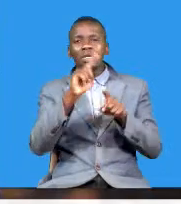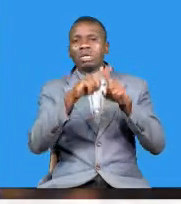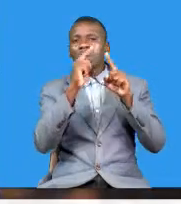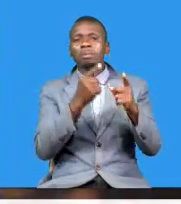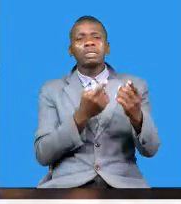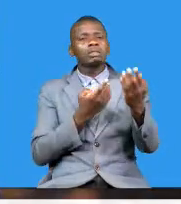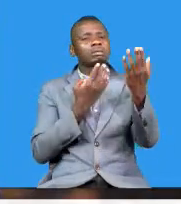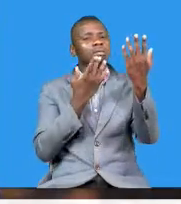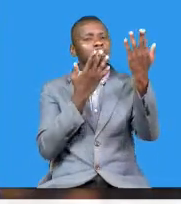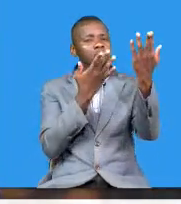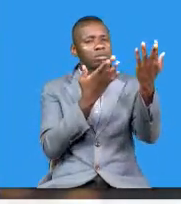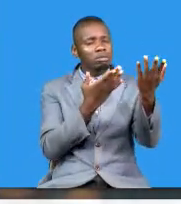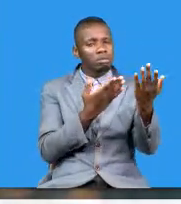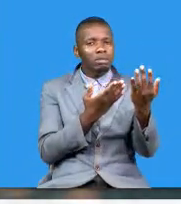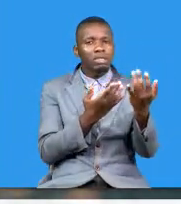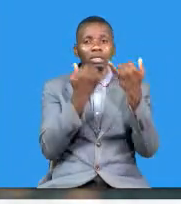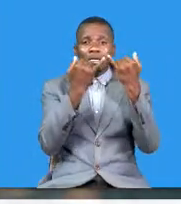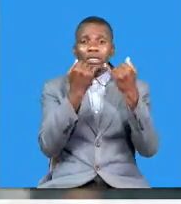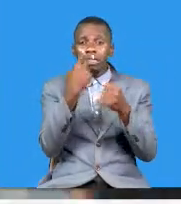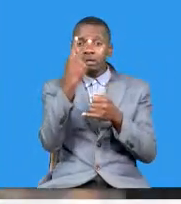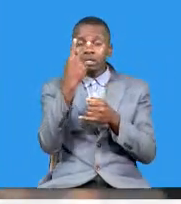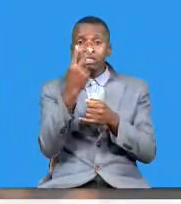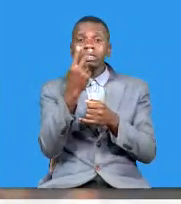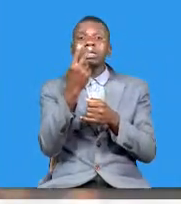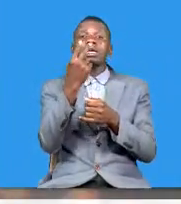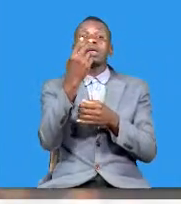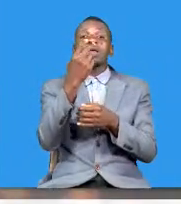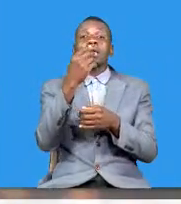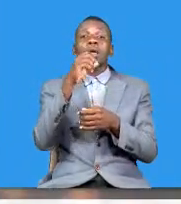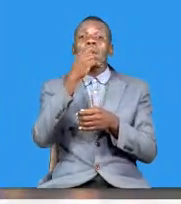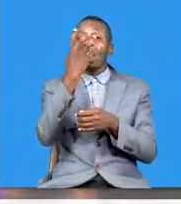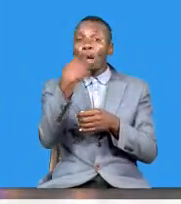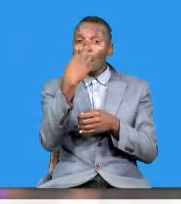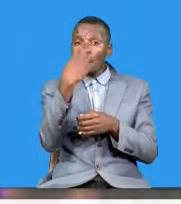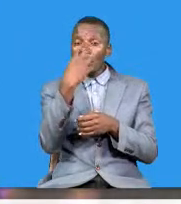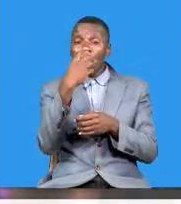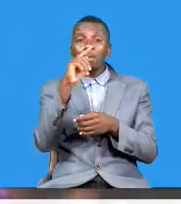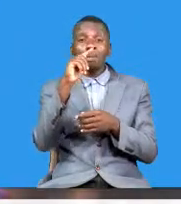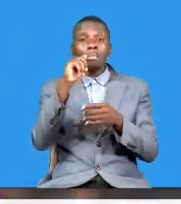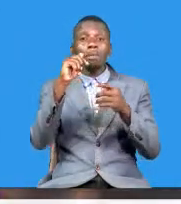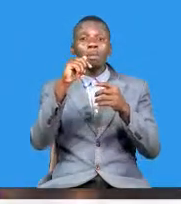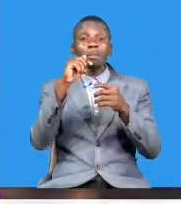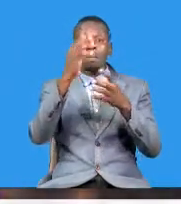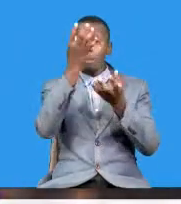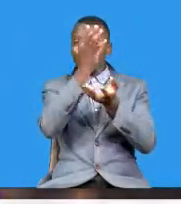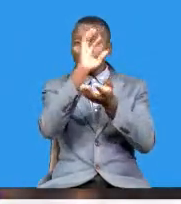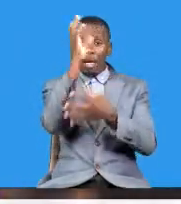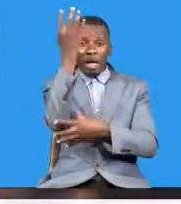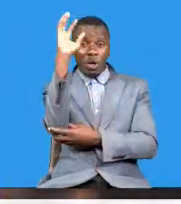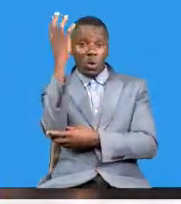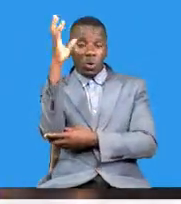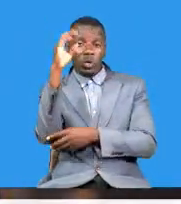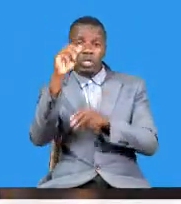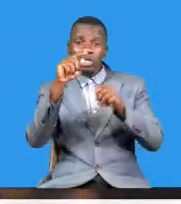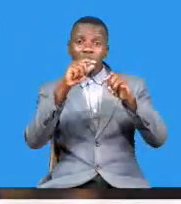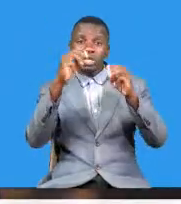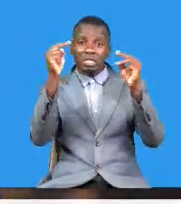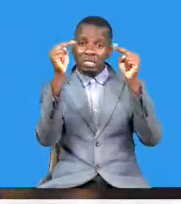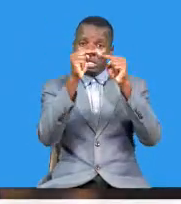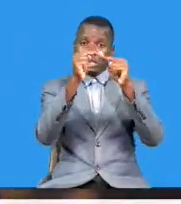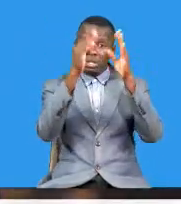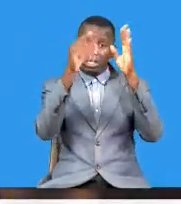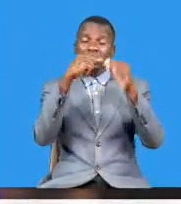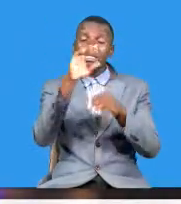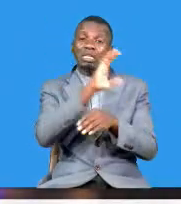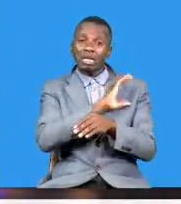stalled. And Mango Tree Contractors site manager Ye Dayu said the company is ready to